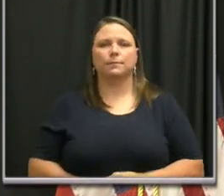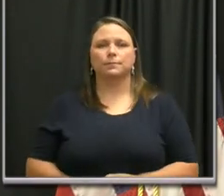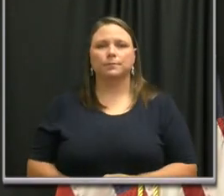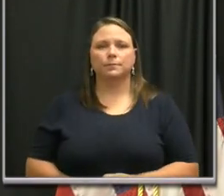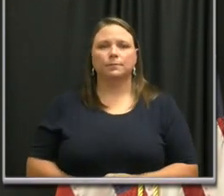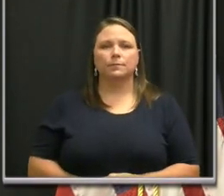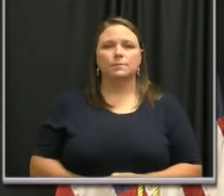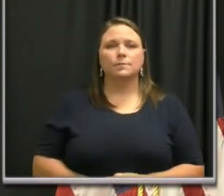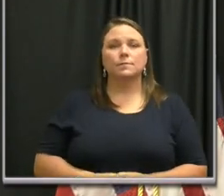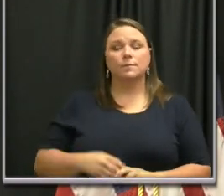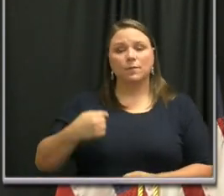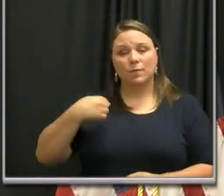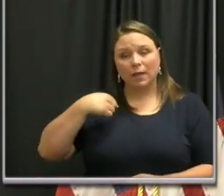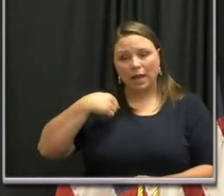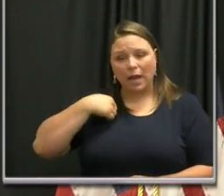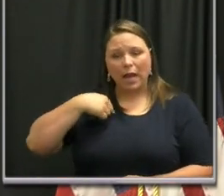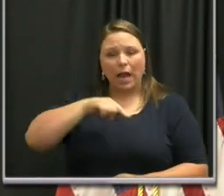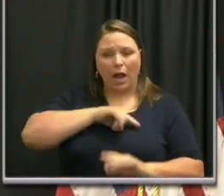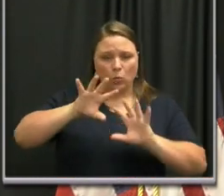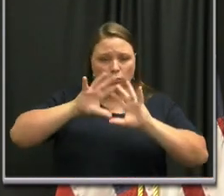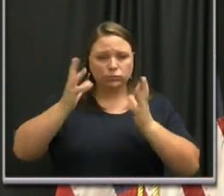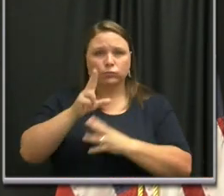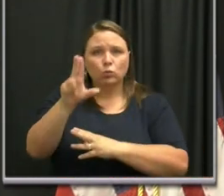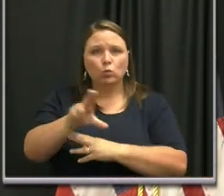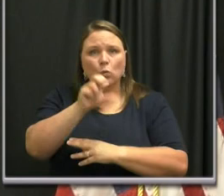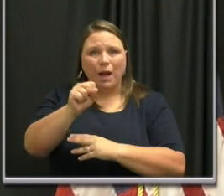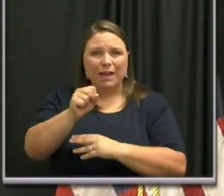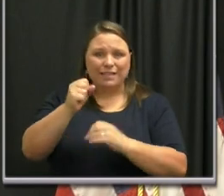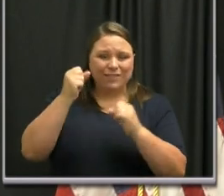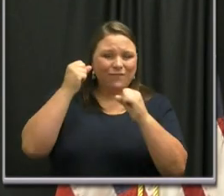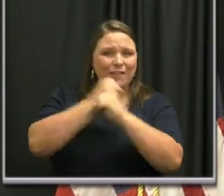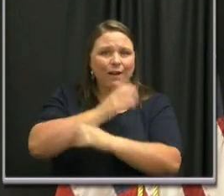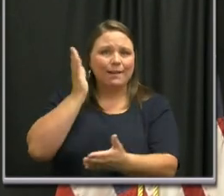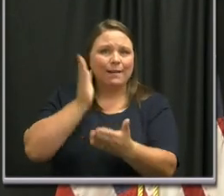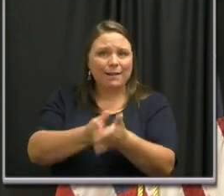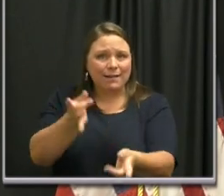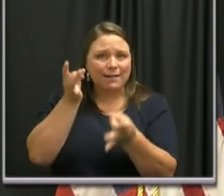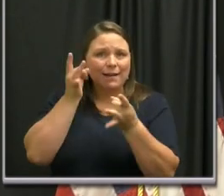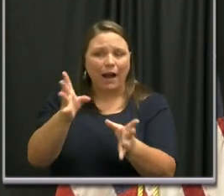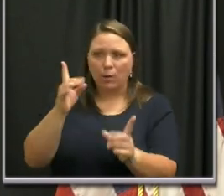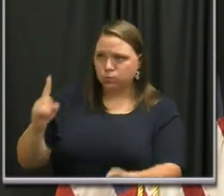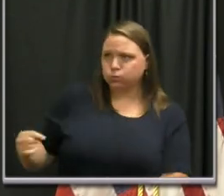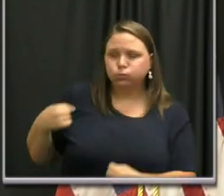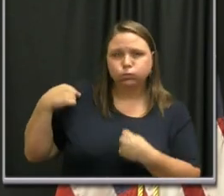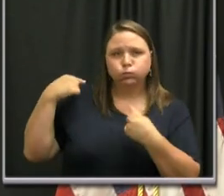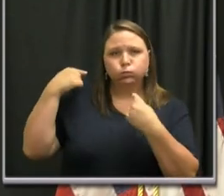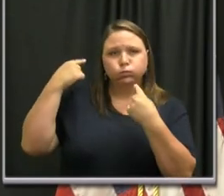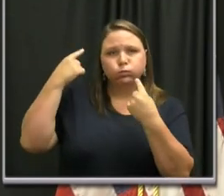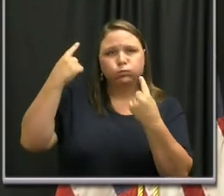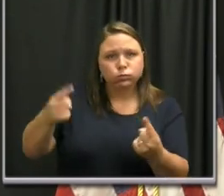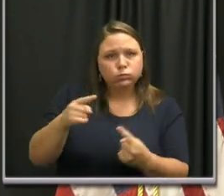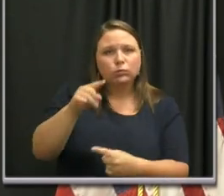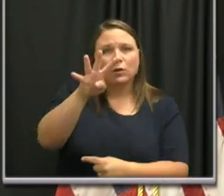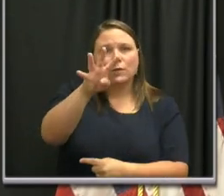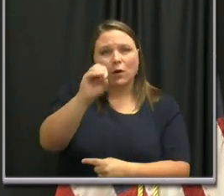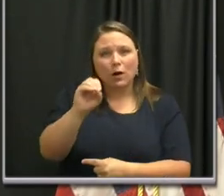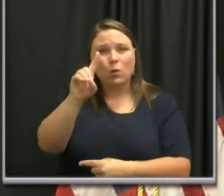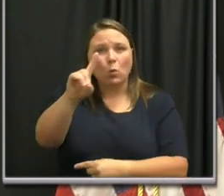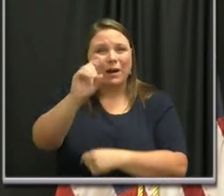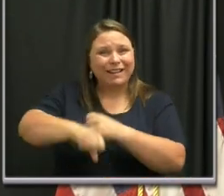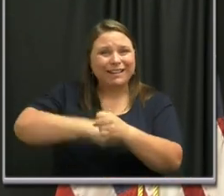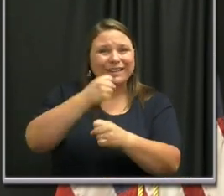The national fight against hate has been going on just a bit longer than the fight against the virus, 401 years to be